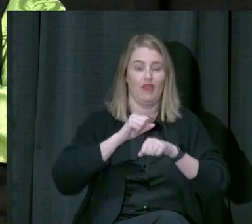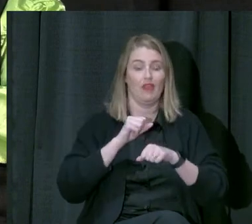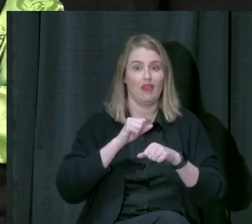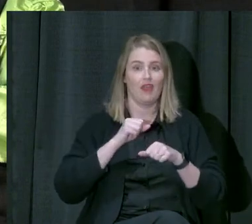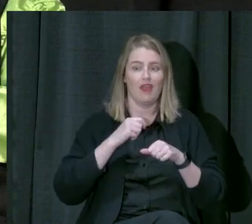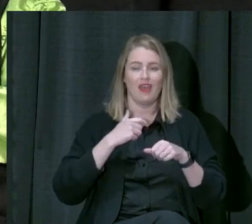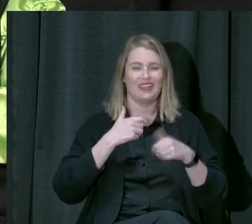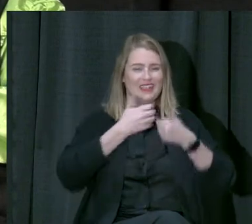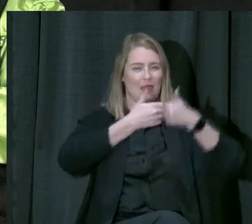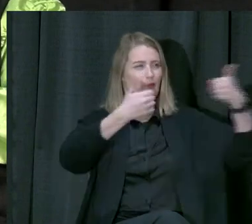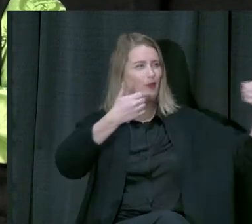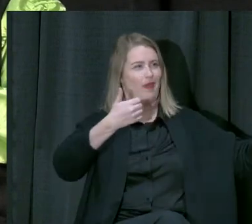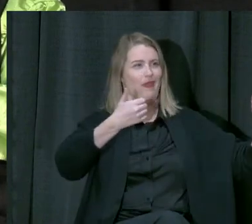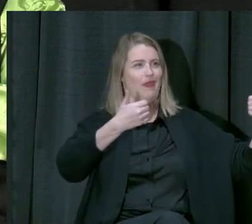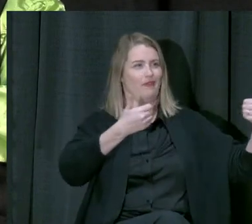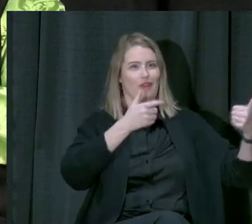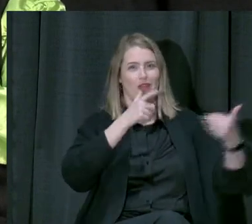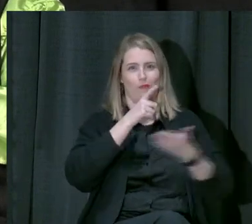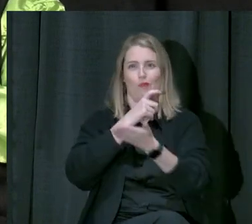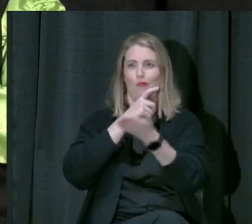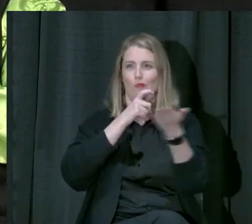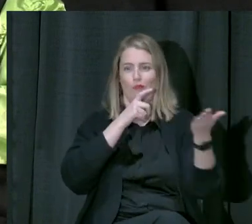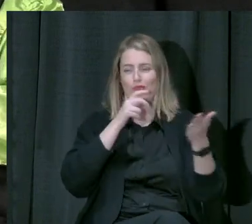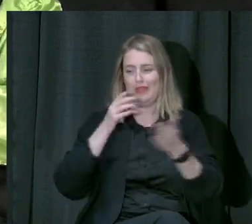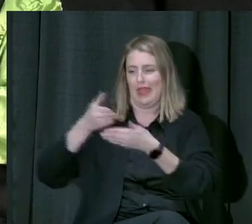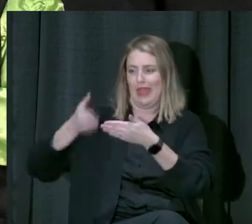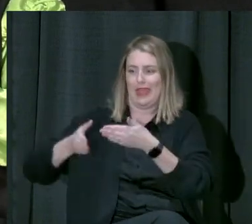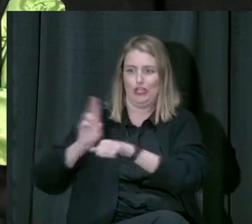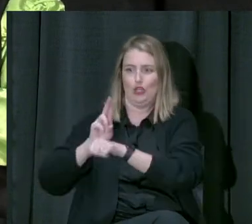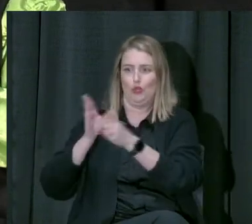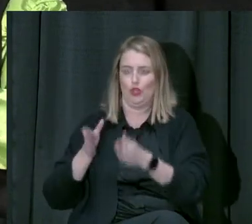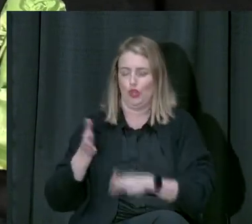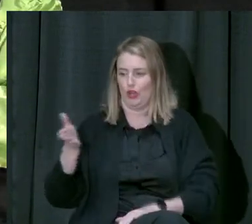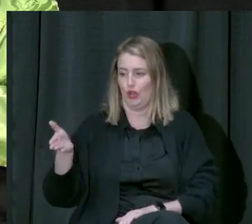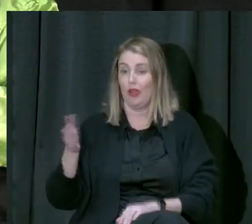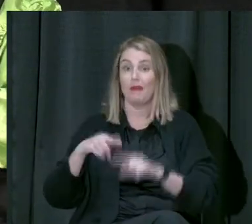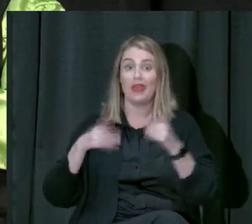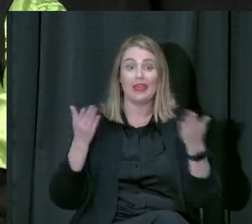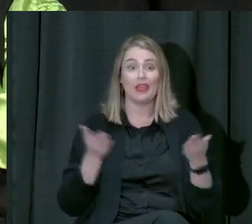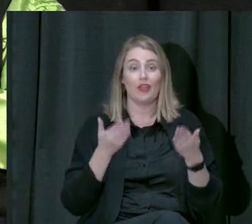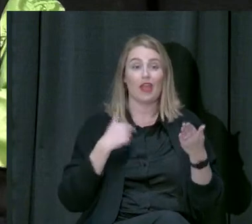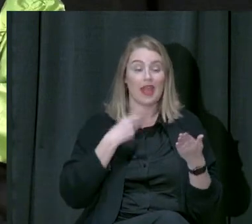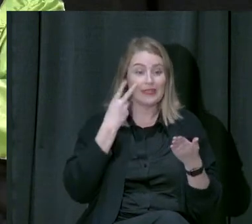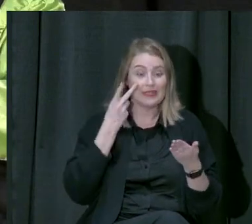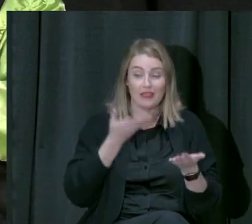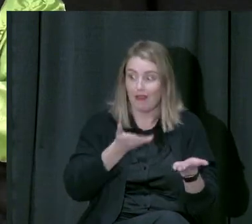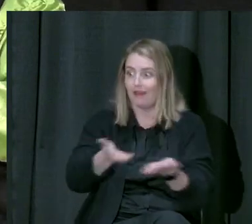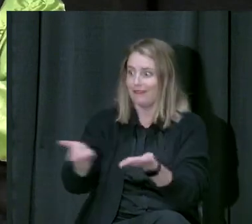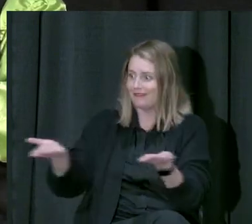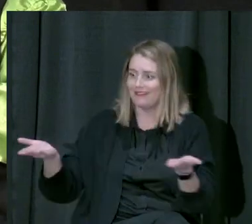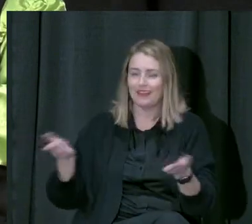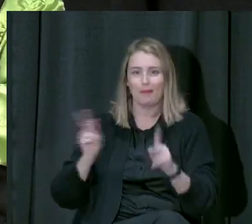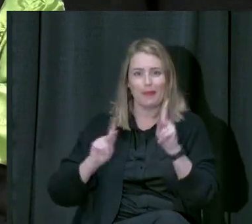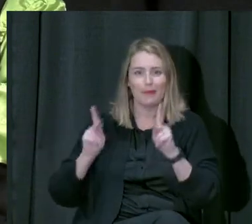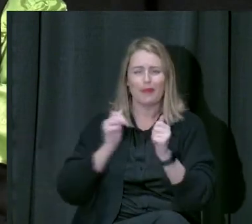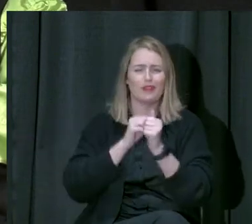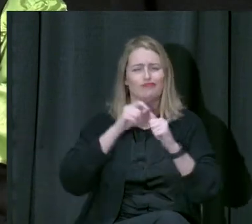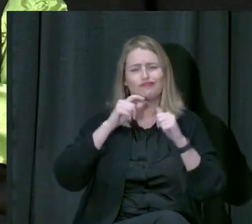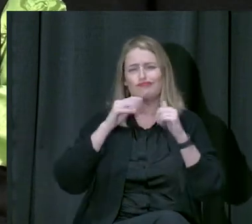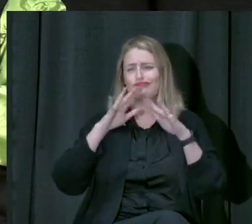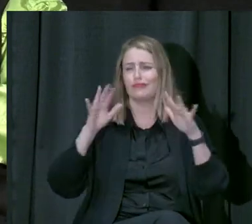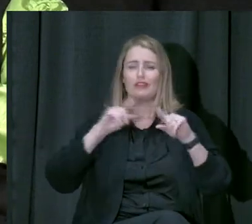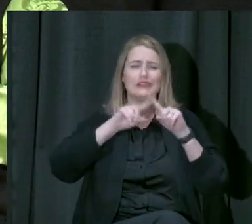so separated from the end user, and coming to CSUN and being able to be in an environment where I see people with all